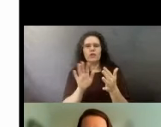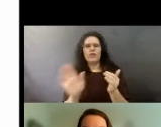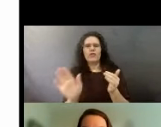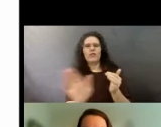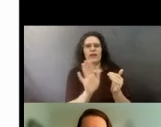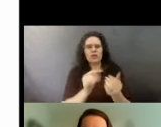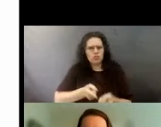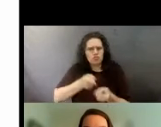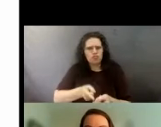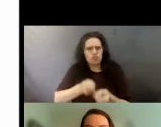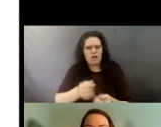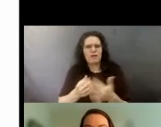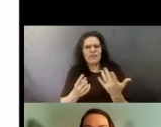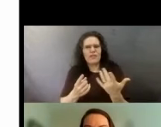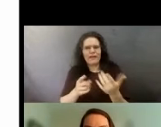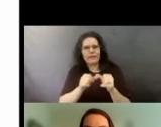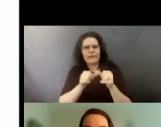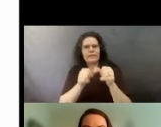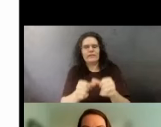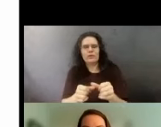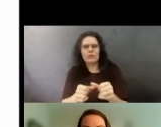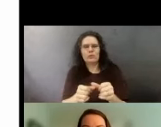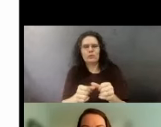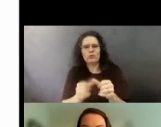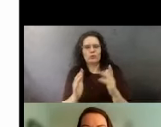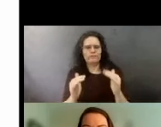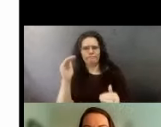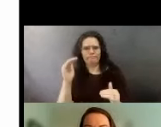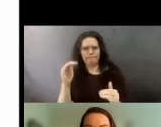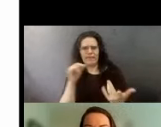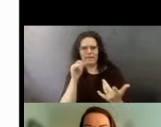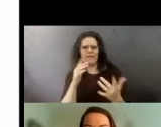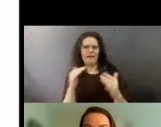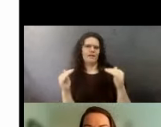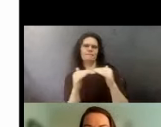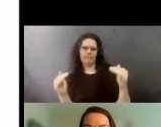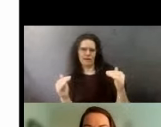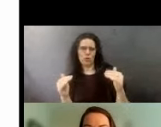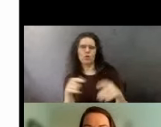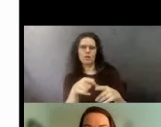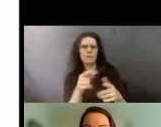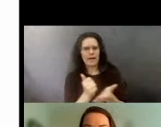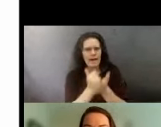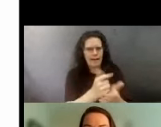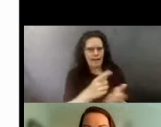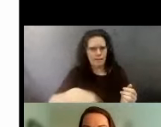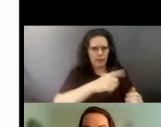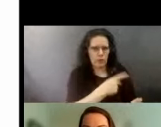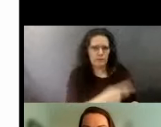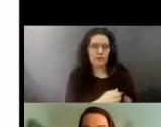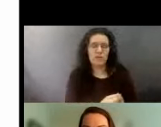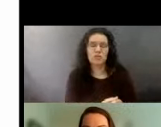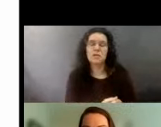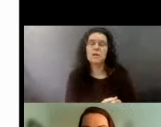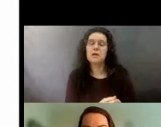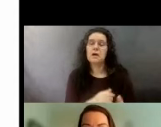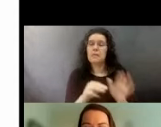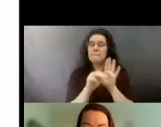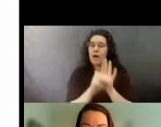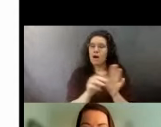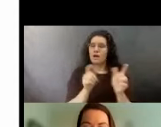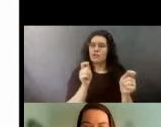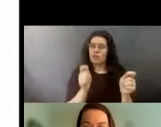remedy in civil law. We're beginning to see that the models are evolving. In fact, later this month, the National Center is going to